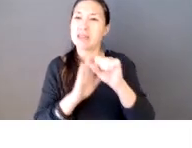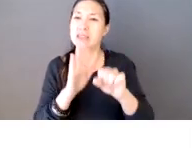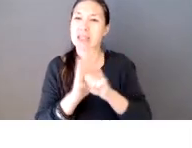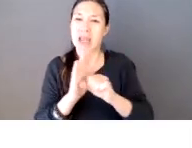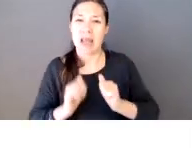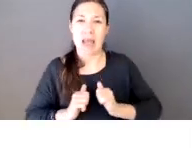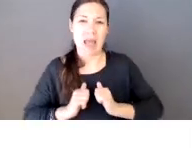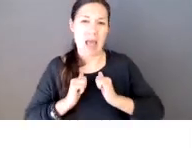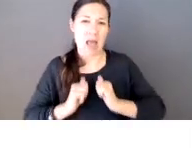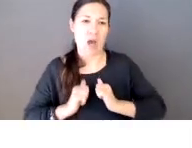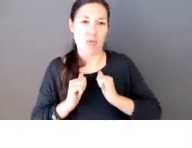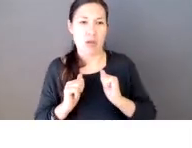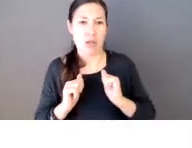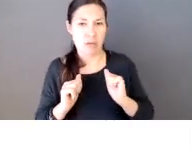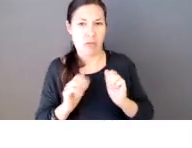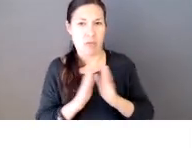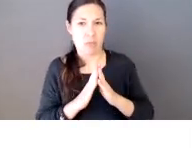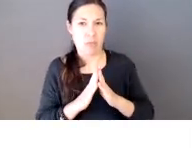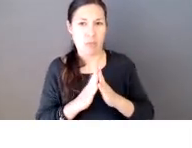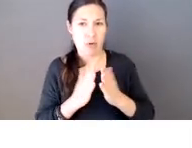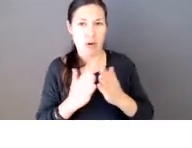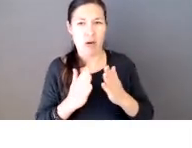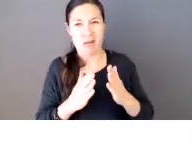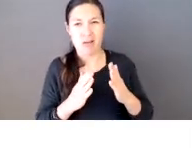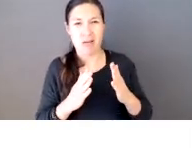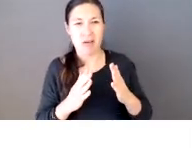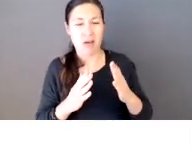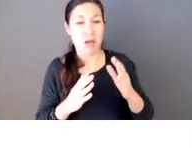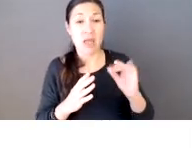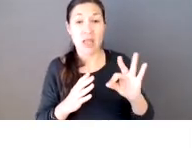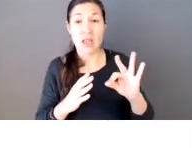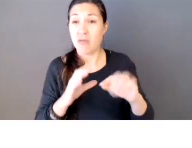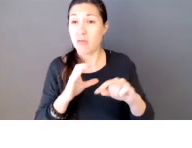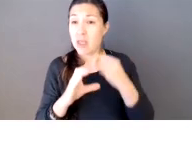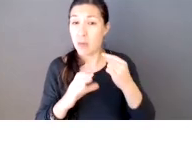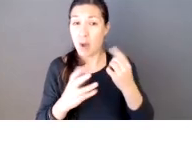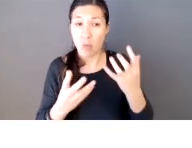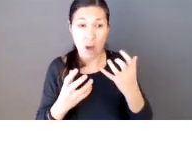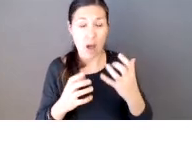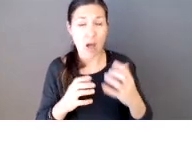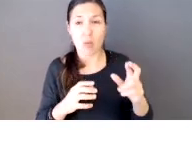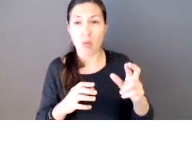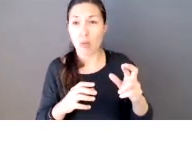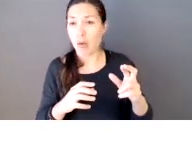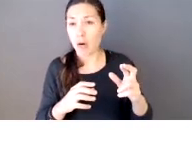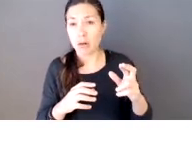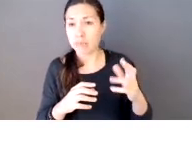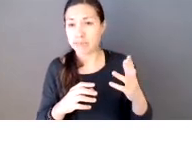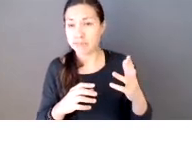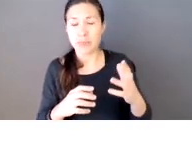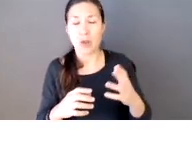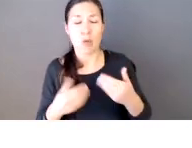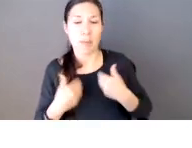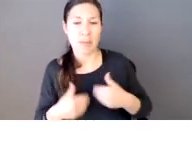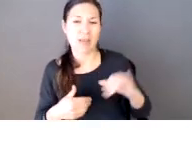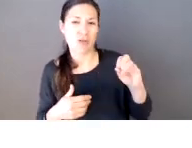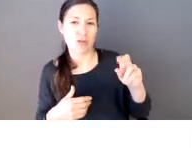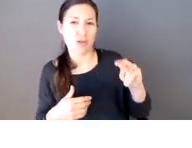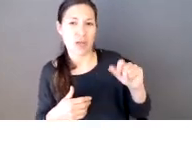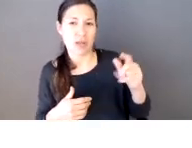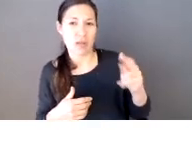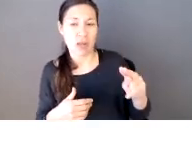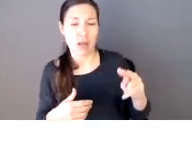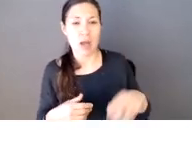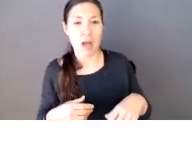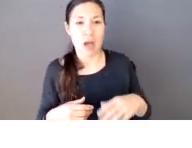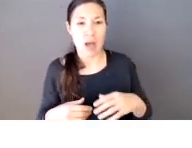the fact, you can definitely call us or email us. And, you know, I can speak for myself. I tend not to give my work cell